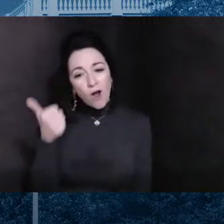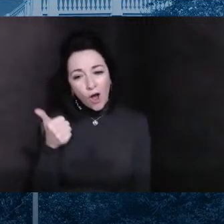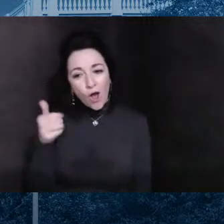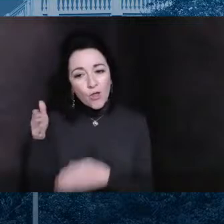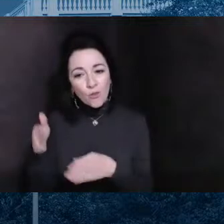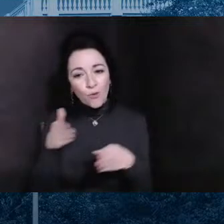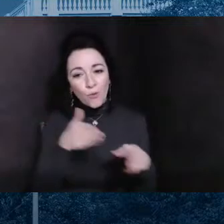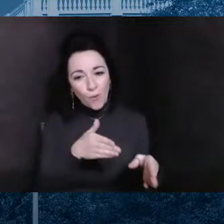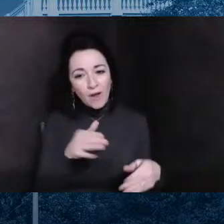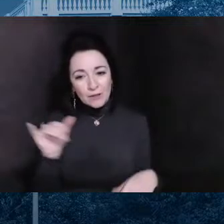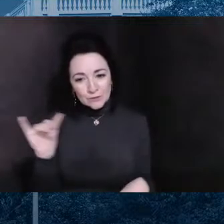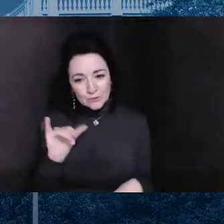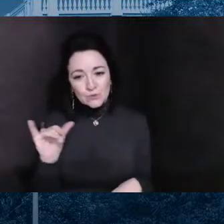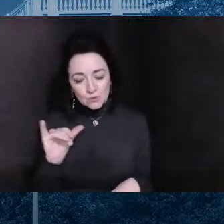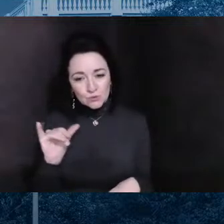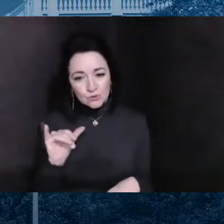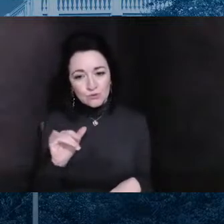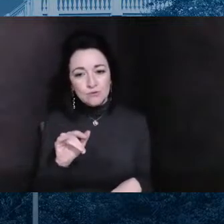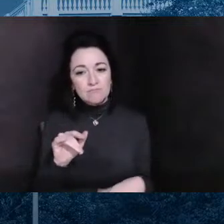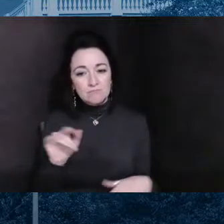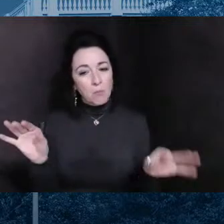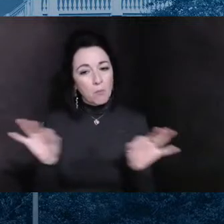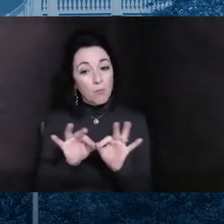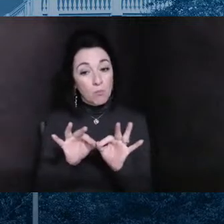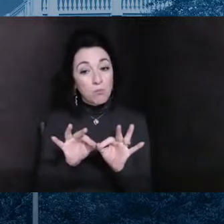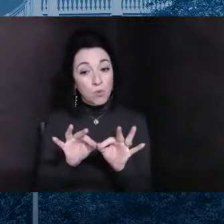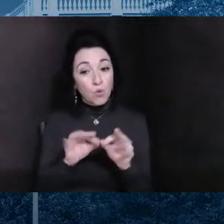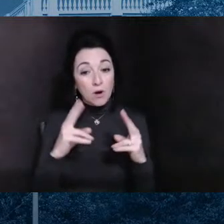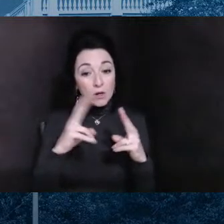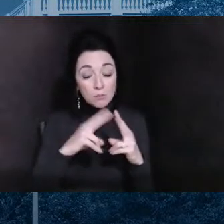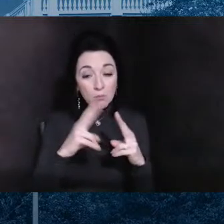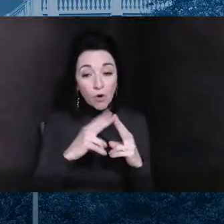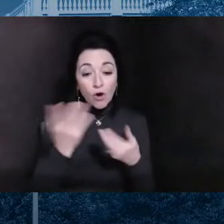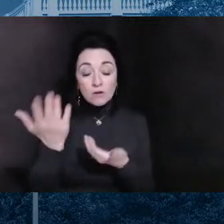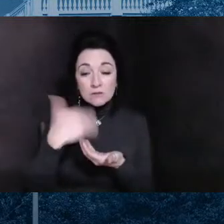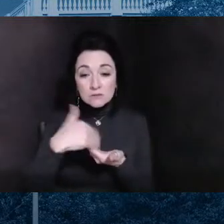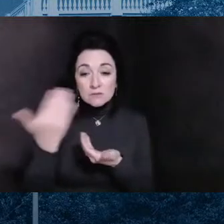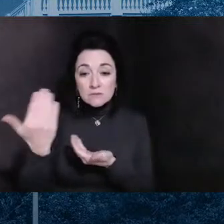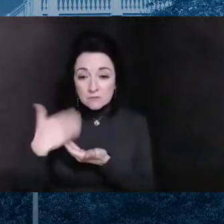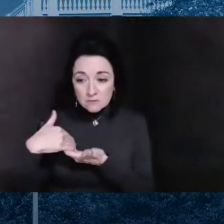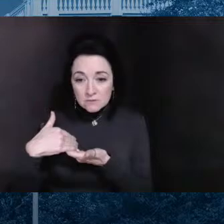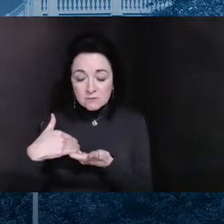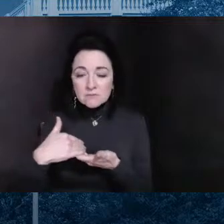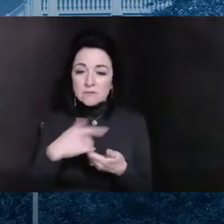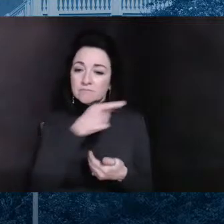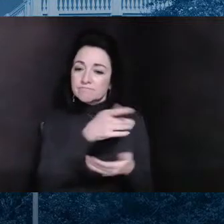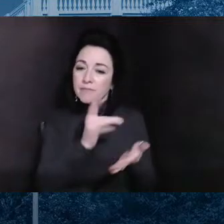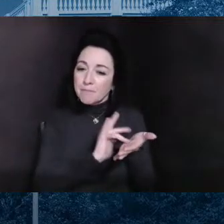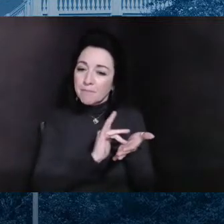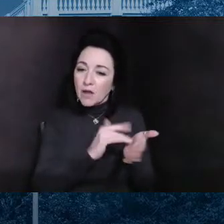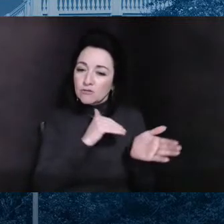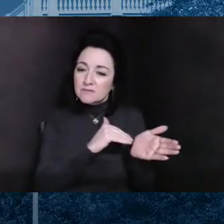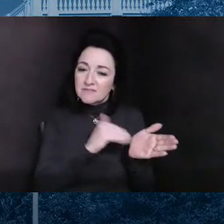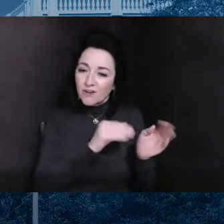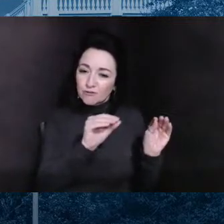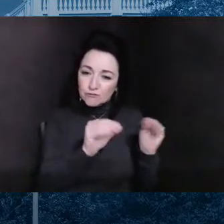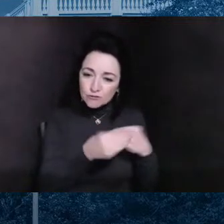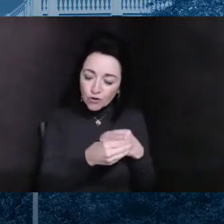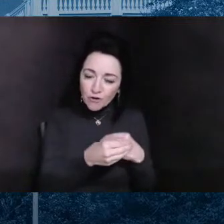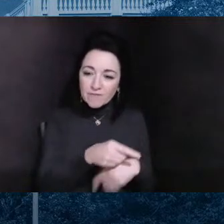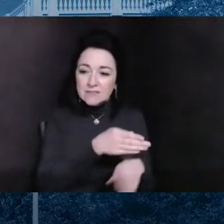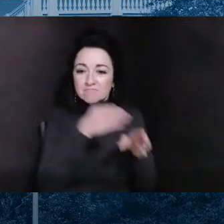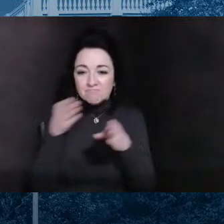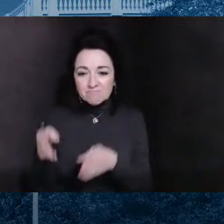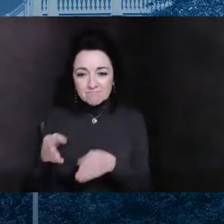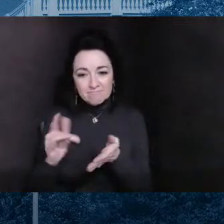so our very important partners, medical providers, as well as pharmacies, have always been a